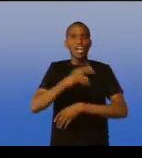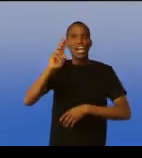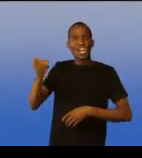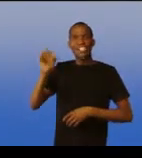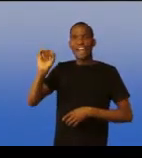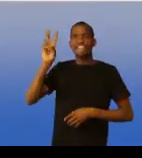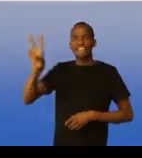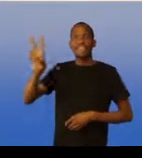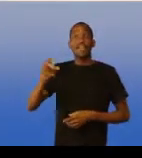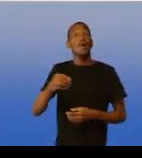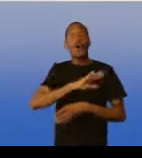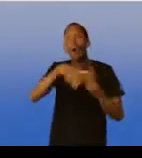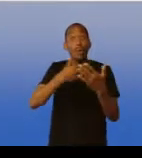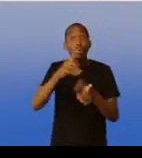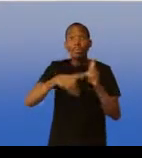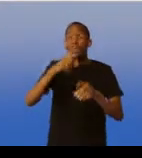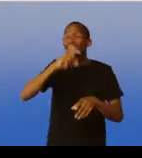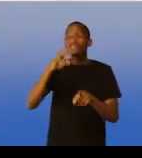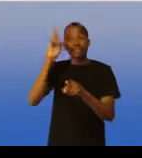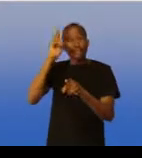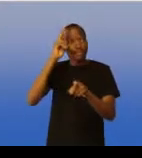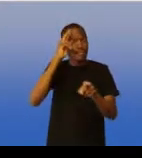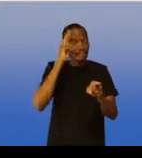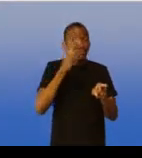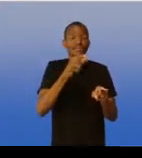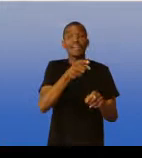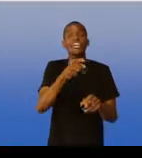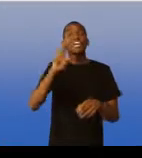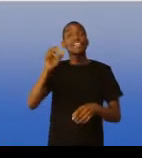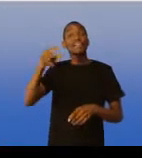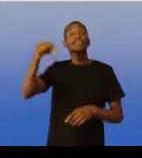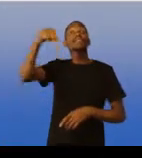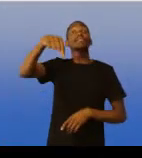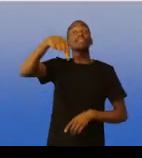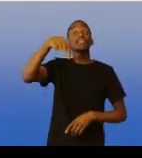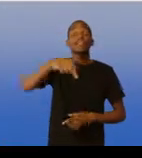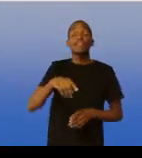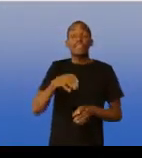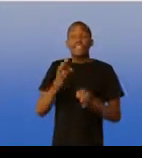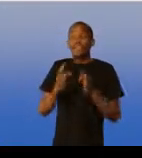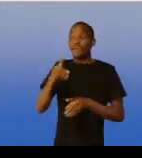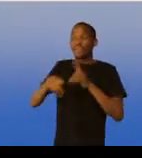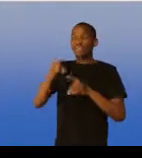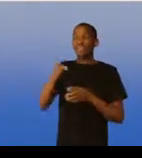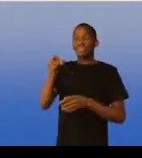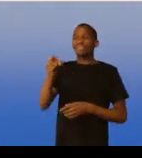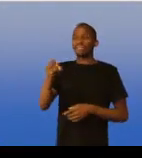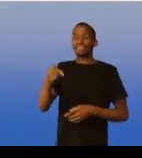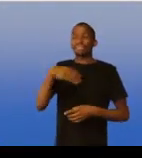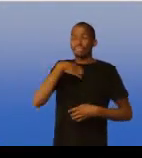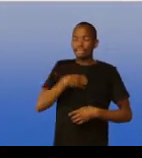of fact, everybody needs to be reminded that HIV and AIDS exist. We still have people who are being critically sick